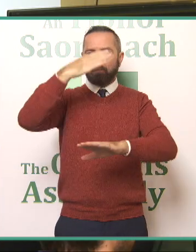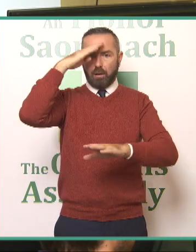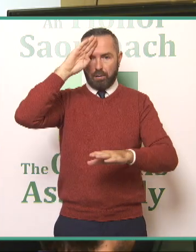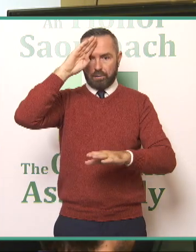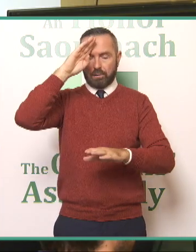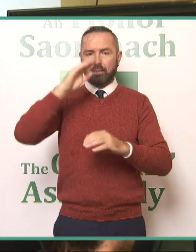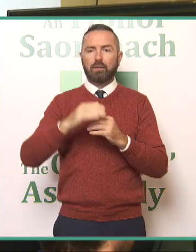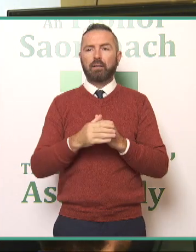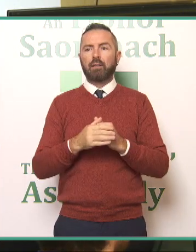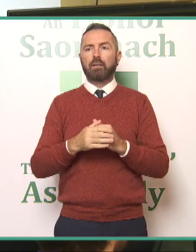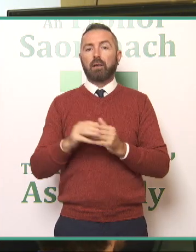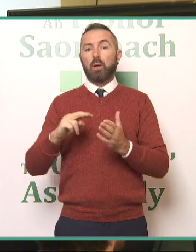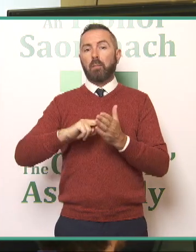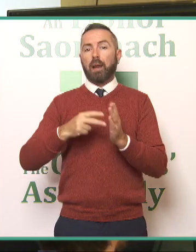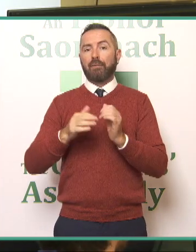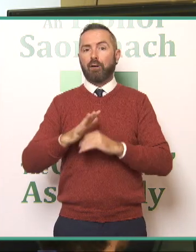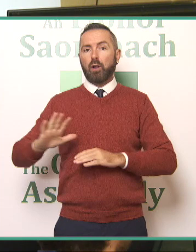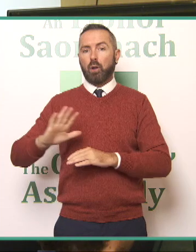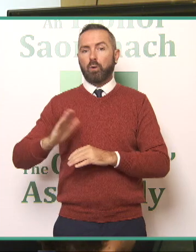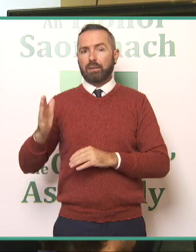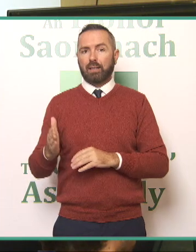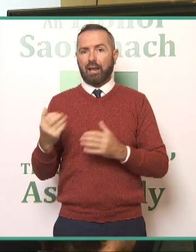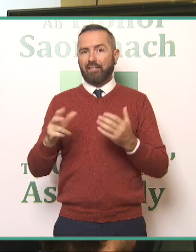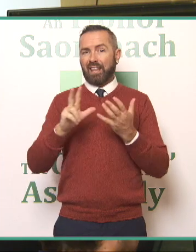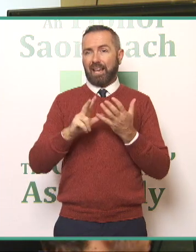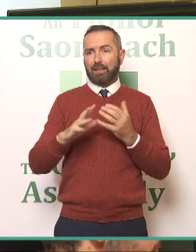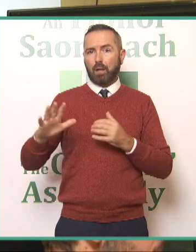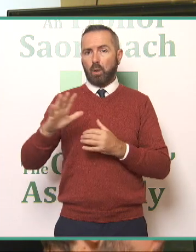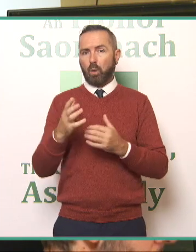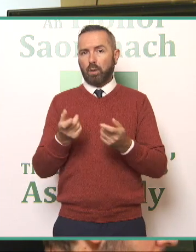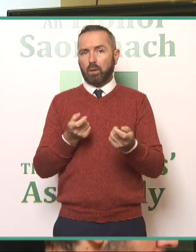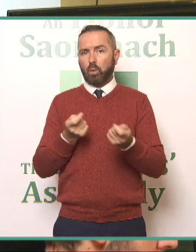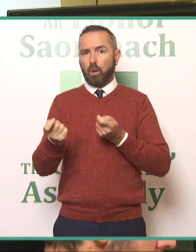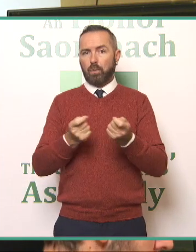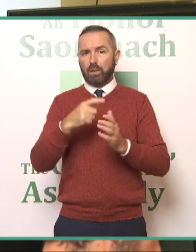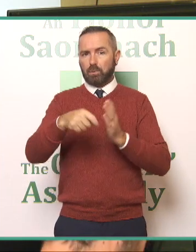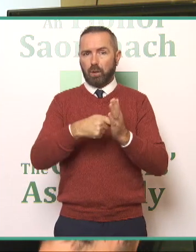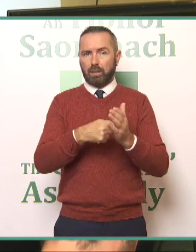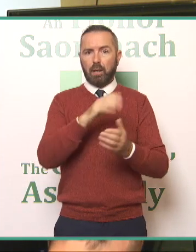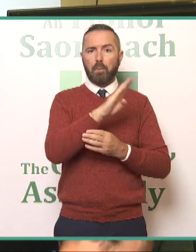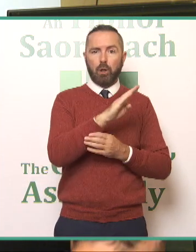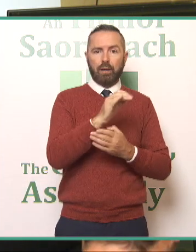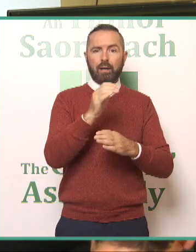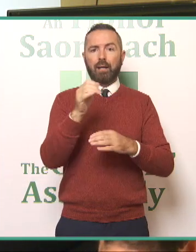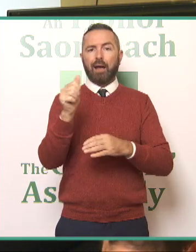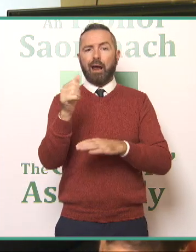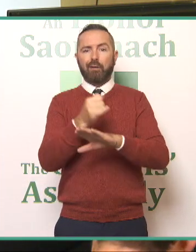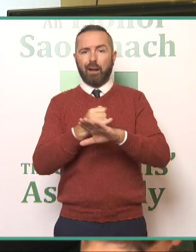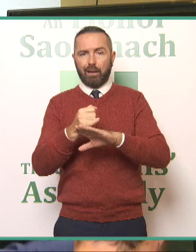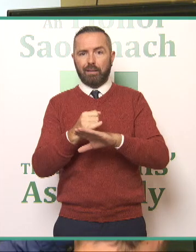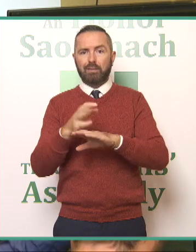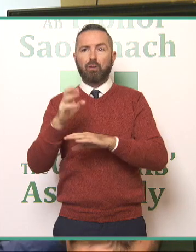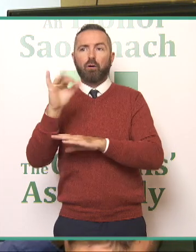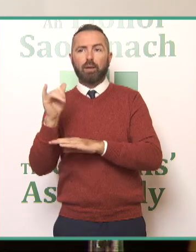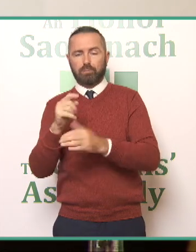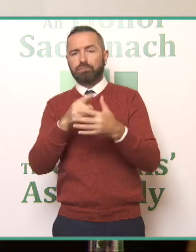on the local side of things is there's 8 now local cooperation projects, including the Burn, the Aran Islands and parts of Galway are included in